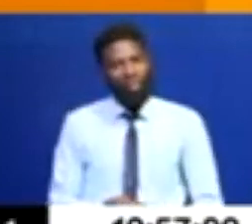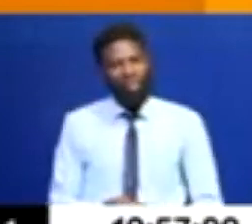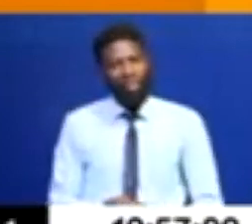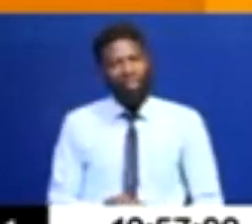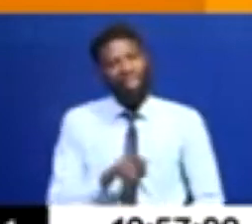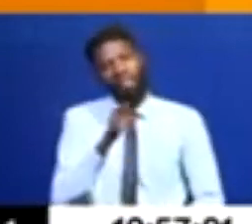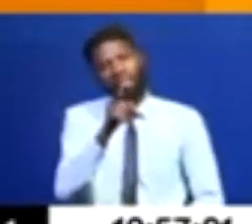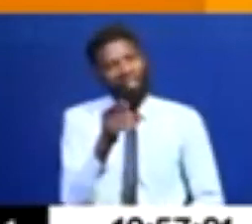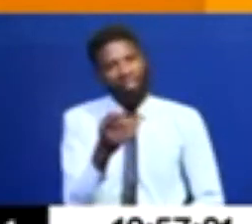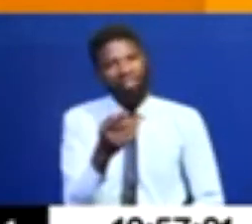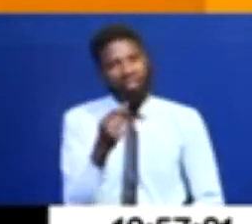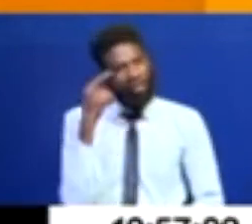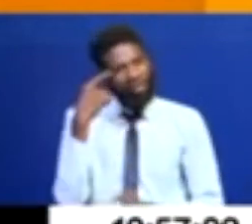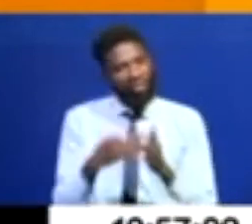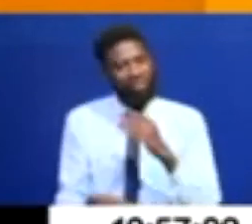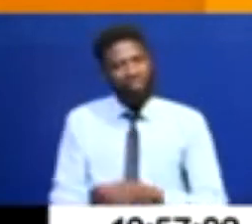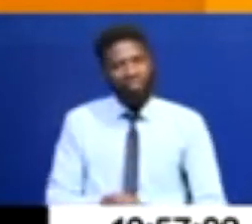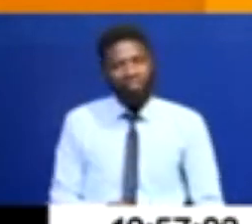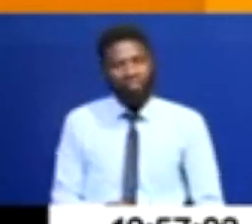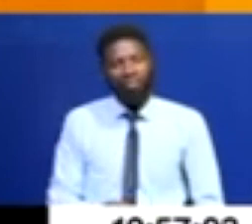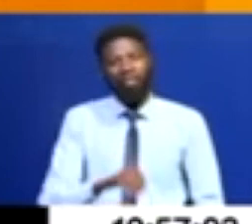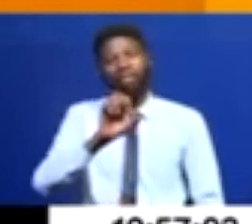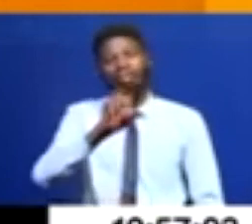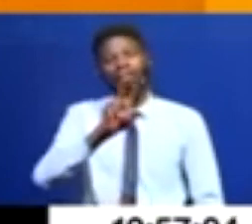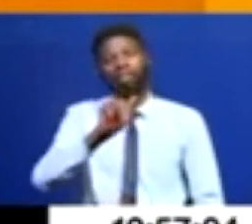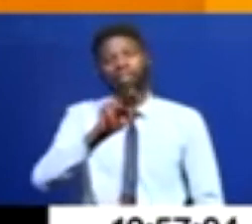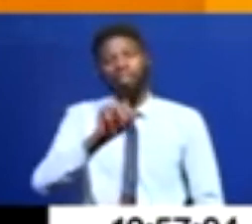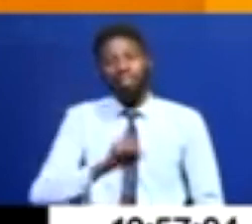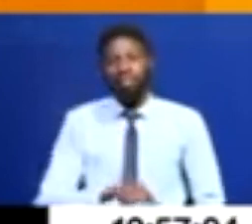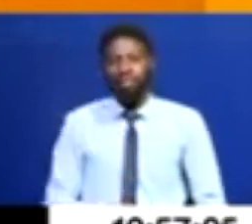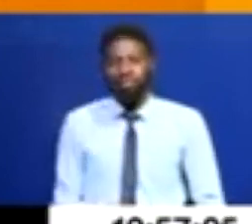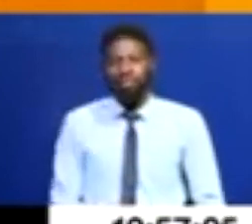What do you make of these, Evans?